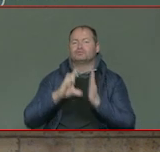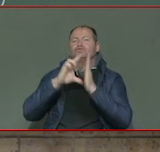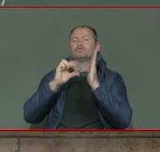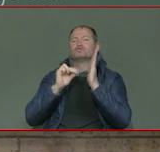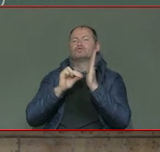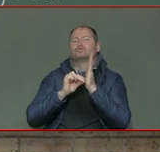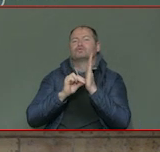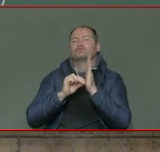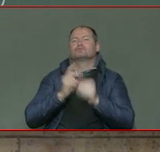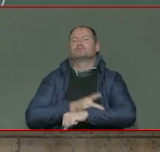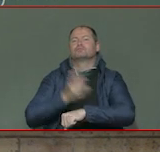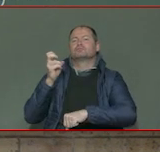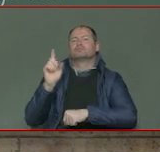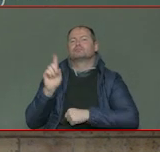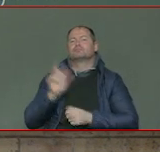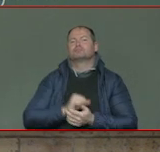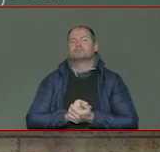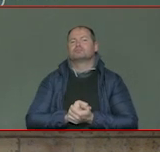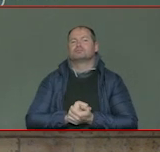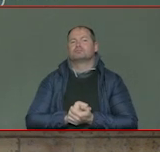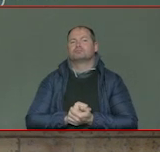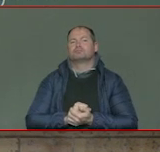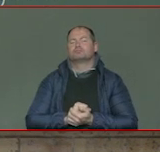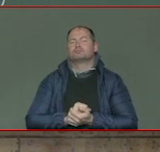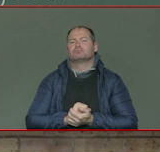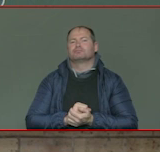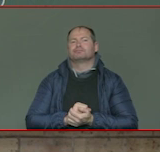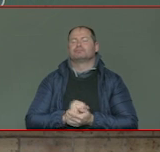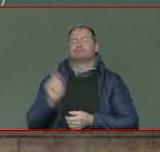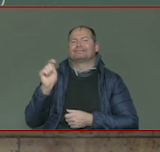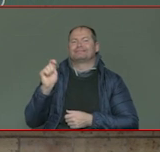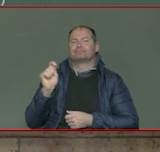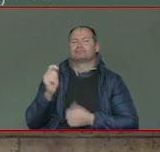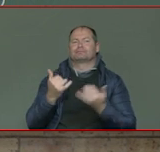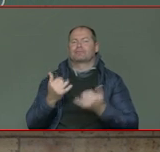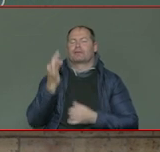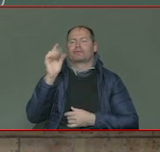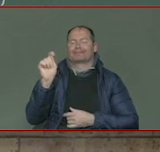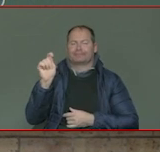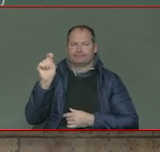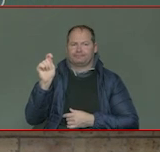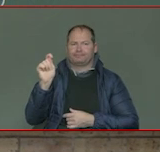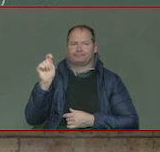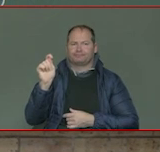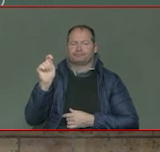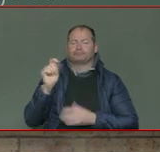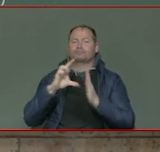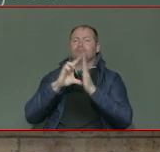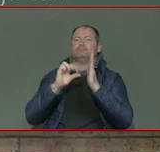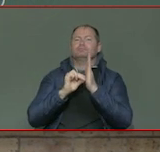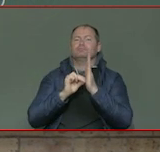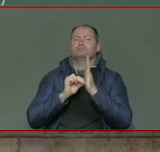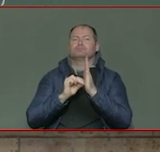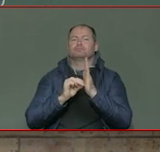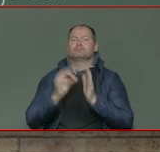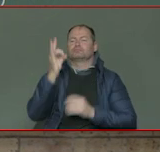for the derivative? If this expression is in terms of t, we call it ft. And the notation is f